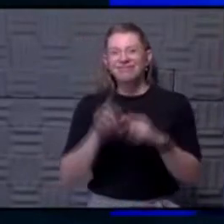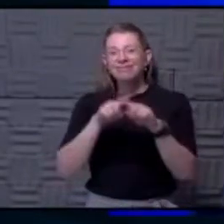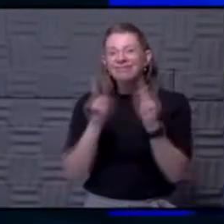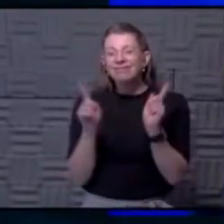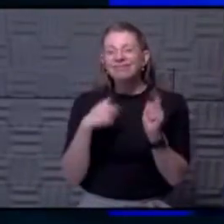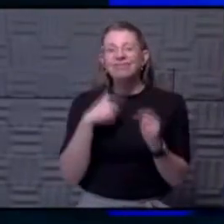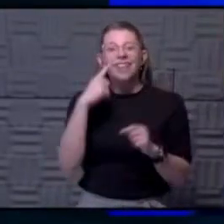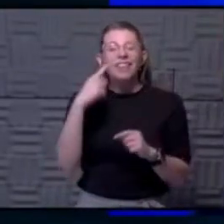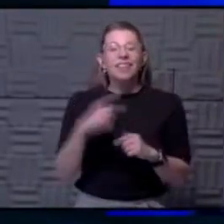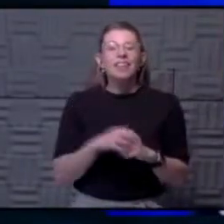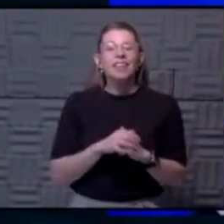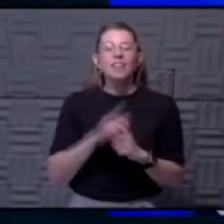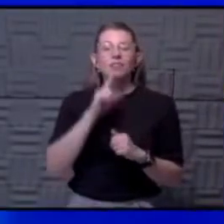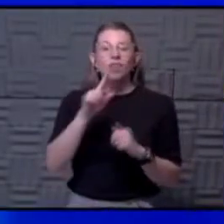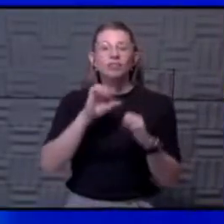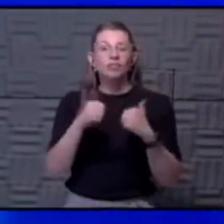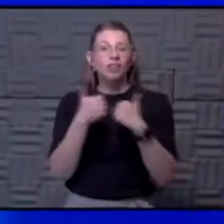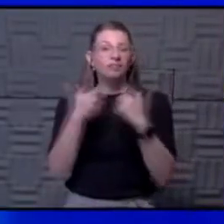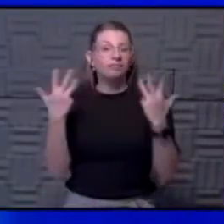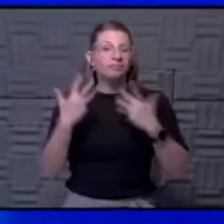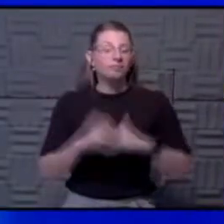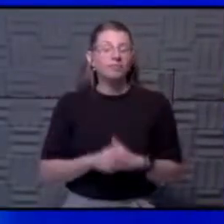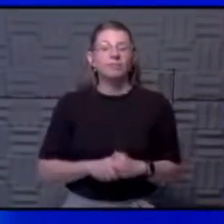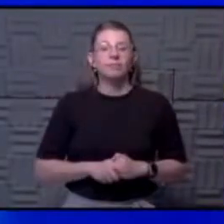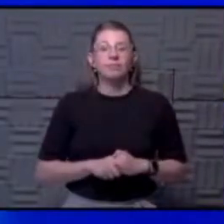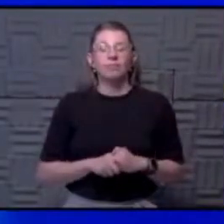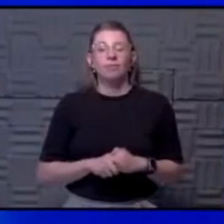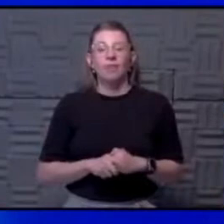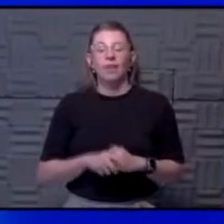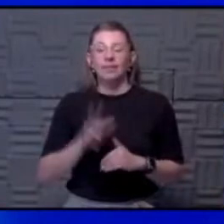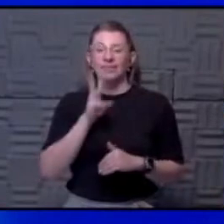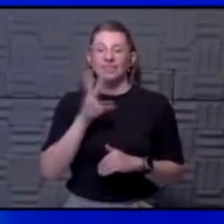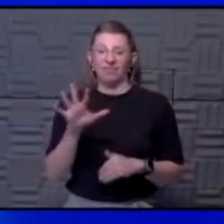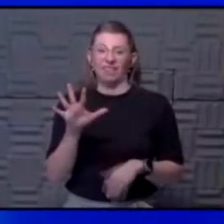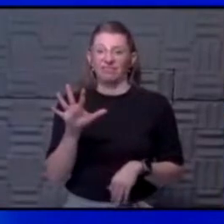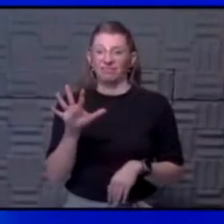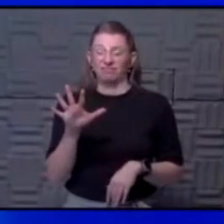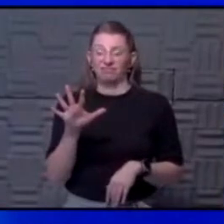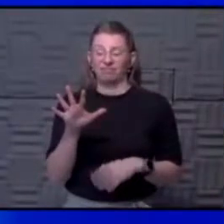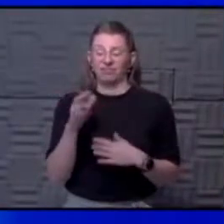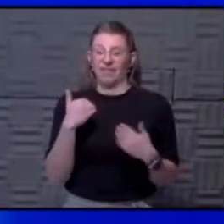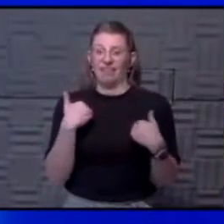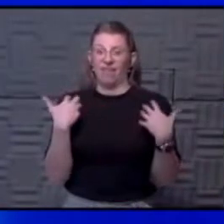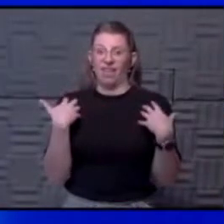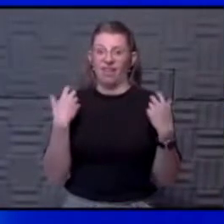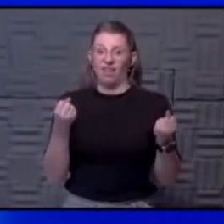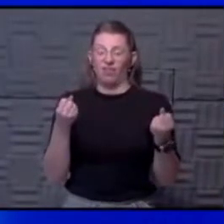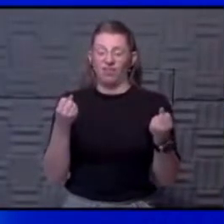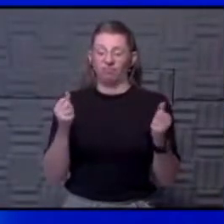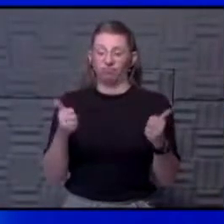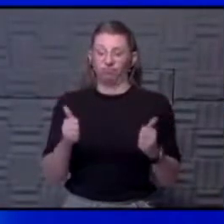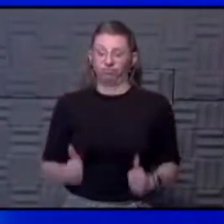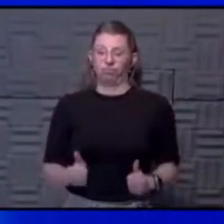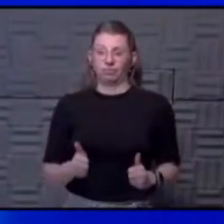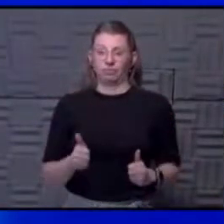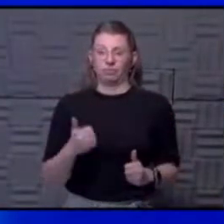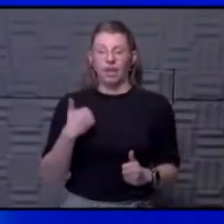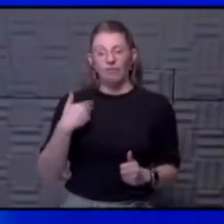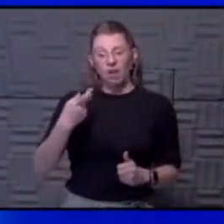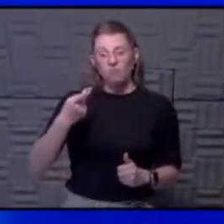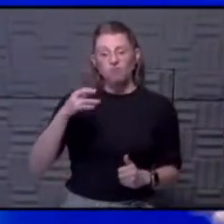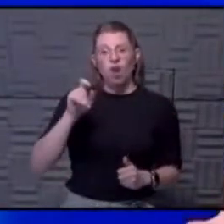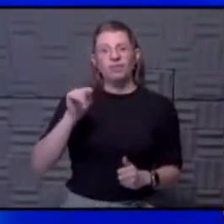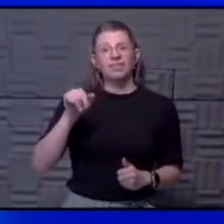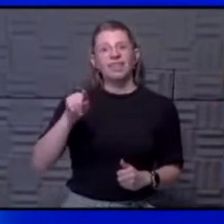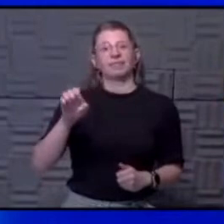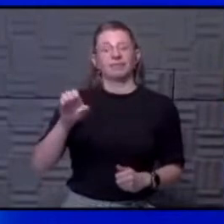But I think that the real challenge is that by the time you're 65, we all have health problems by and large. And I mean, I have prostate cancer. So does that